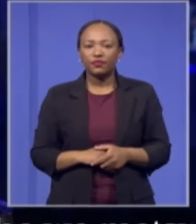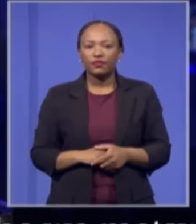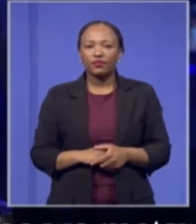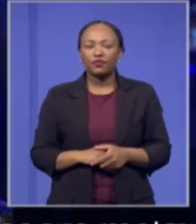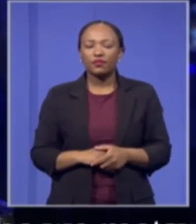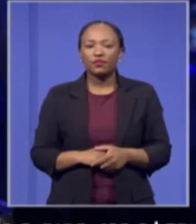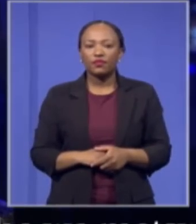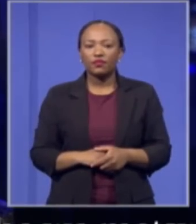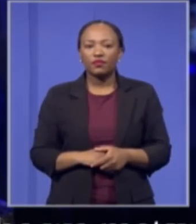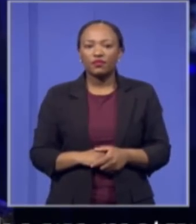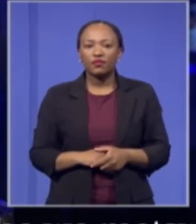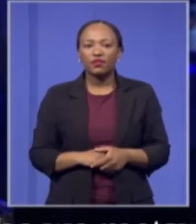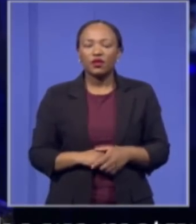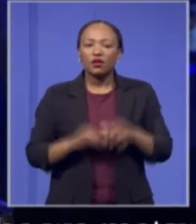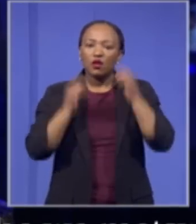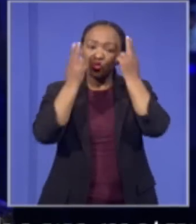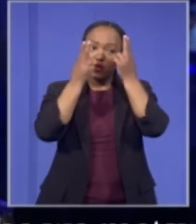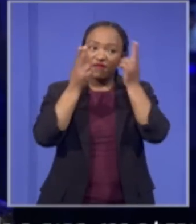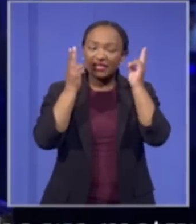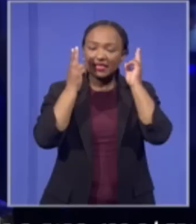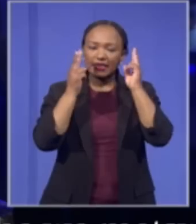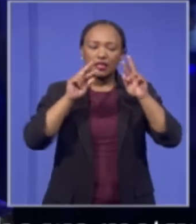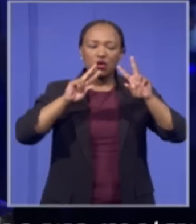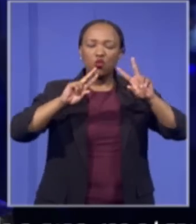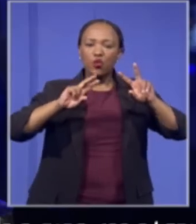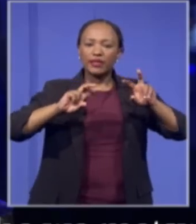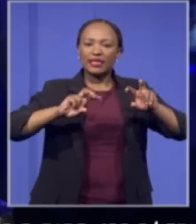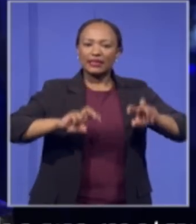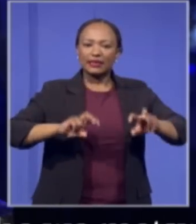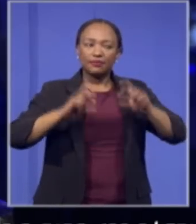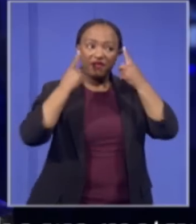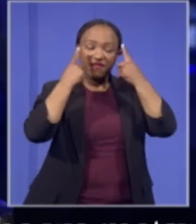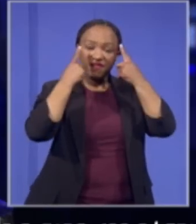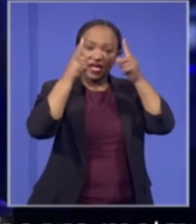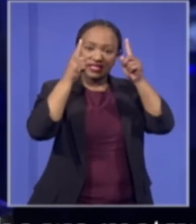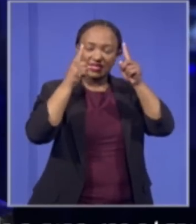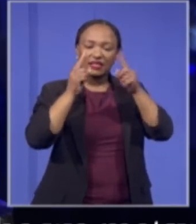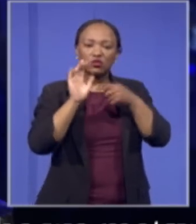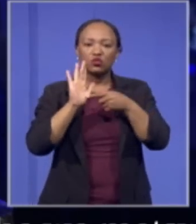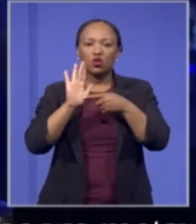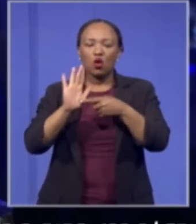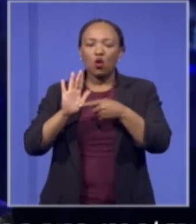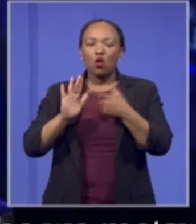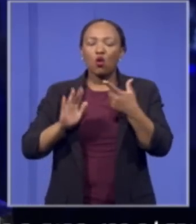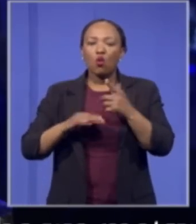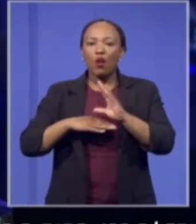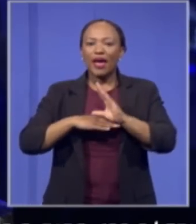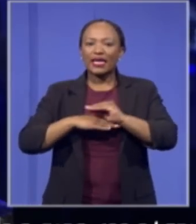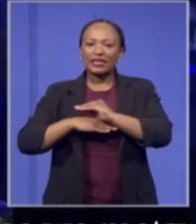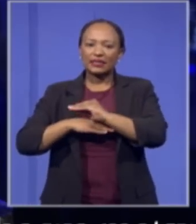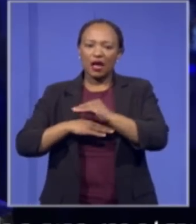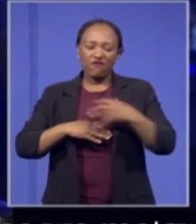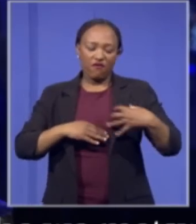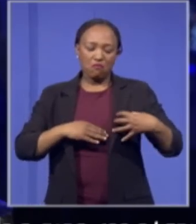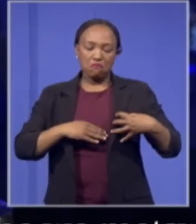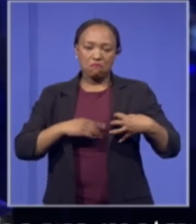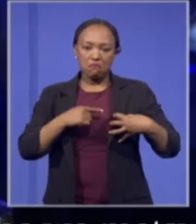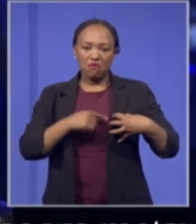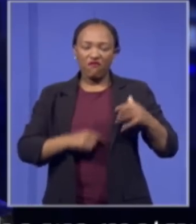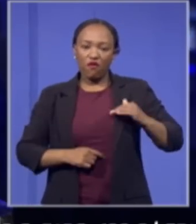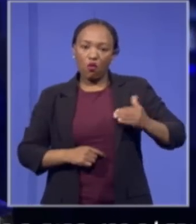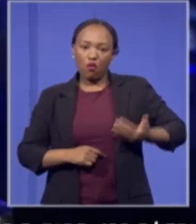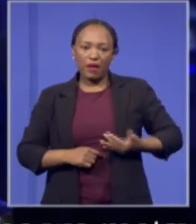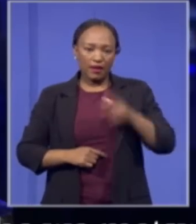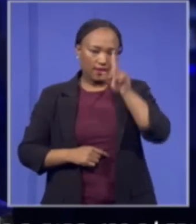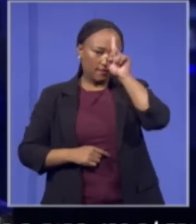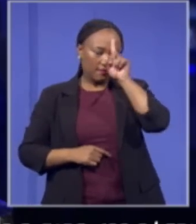Diphuputso tse entsweng ke University ya Wits di bontsha mefuta e mmedi e metjha ya mofetshe wa letswele ho basadi ba batho ba batsho e